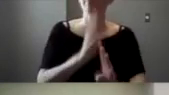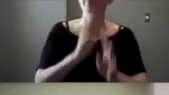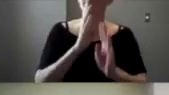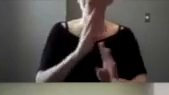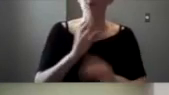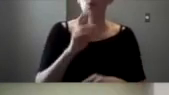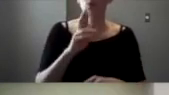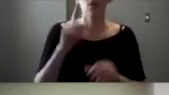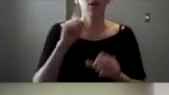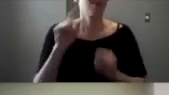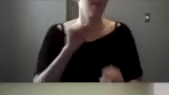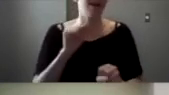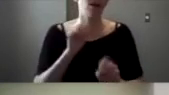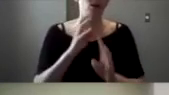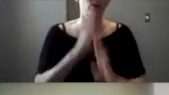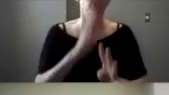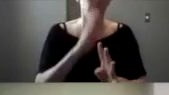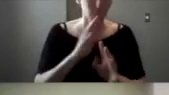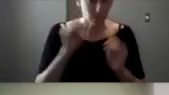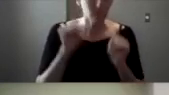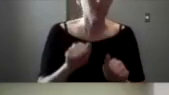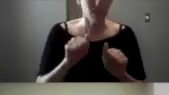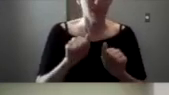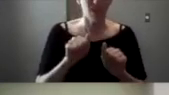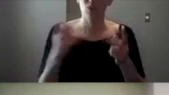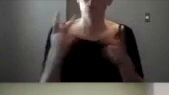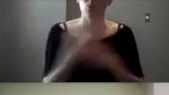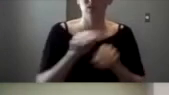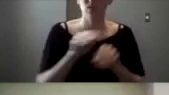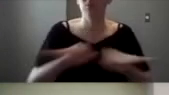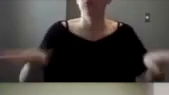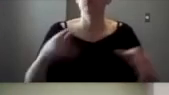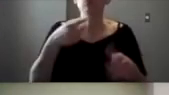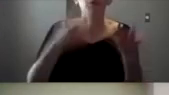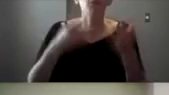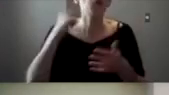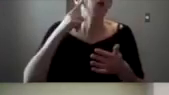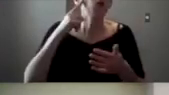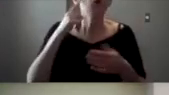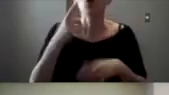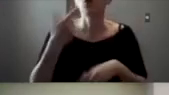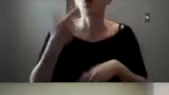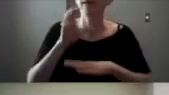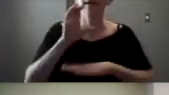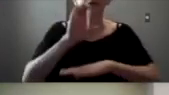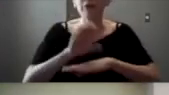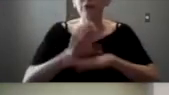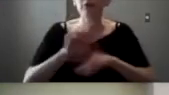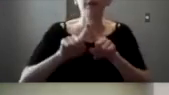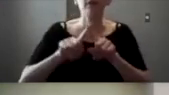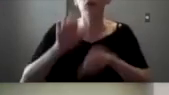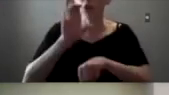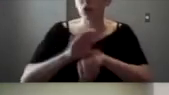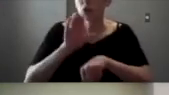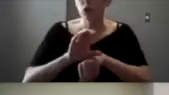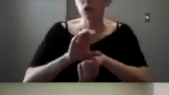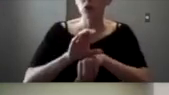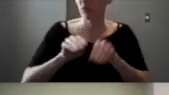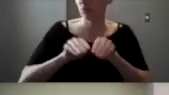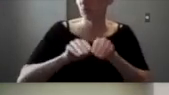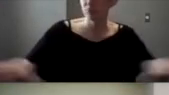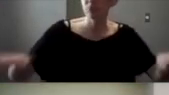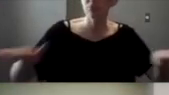event that have actually happened in a number of different churches related to singing in church choirs, and a higher rate of spread because of